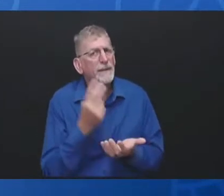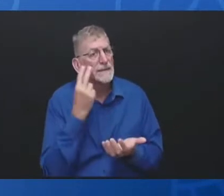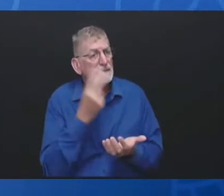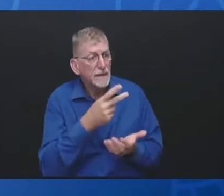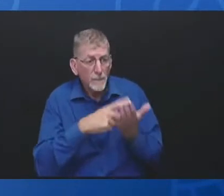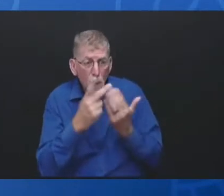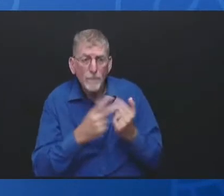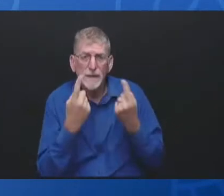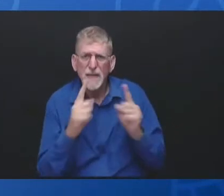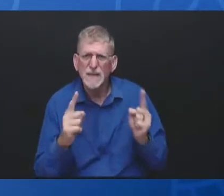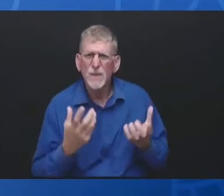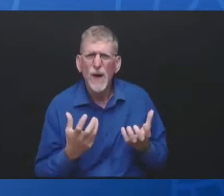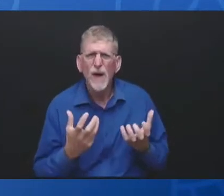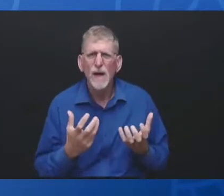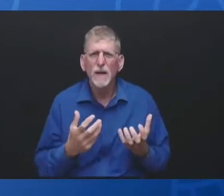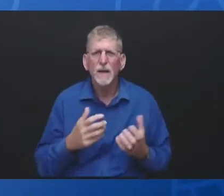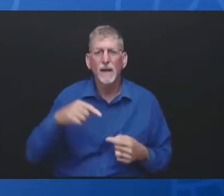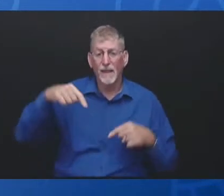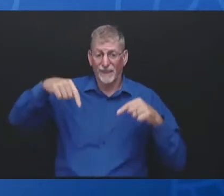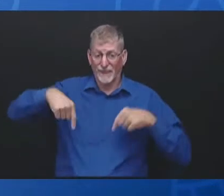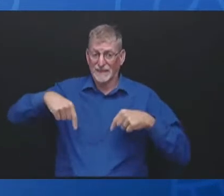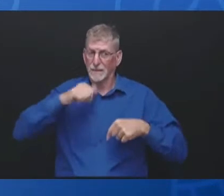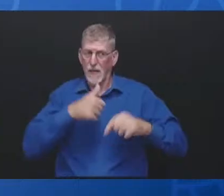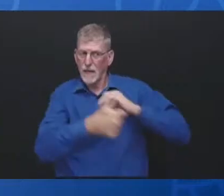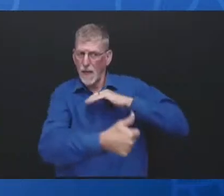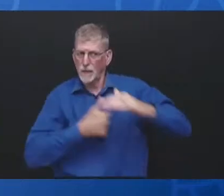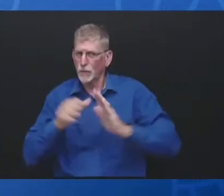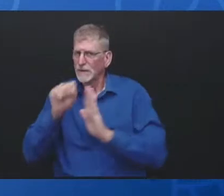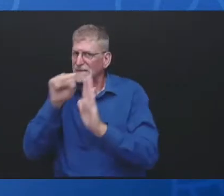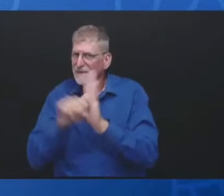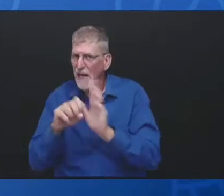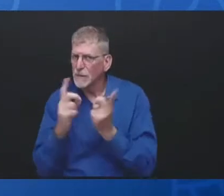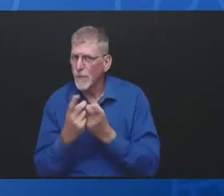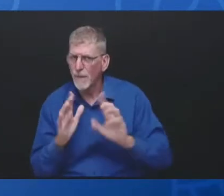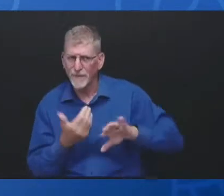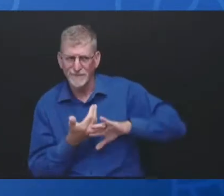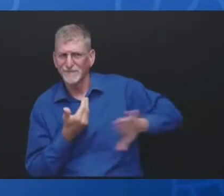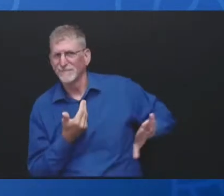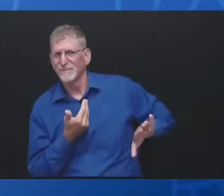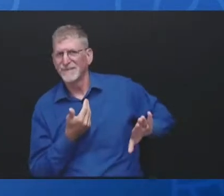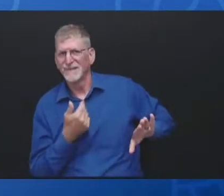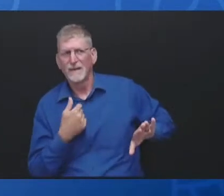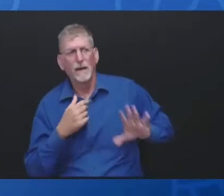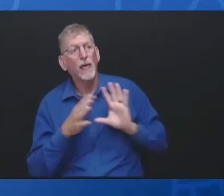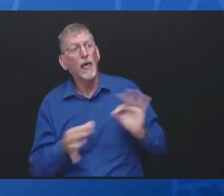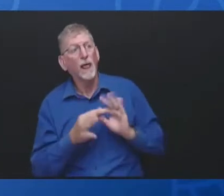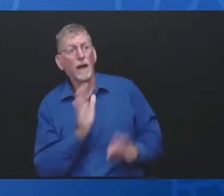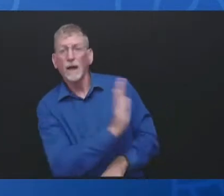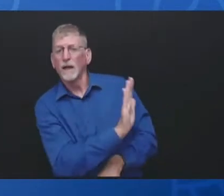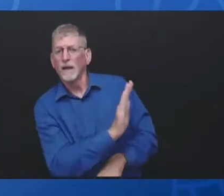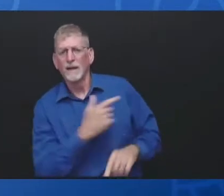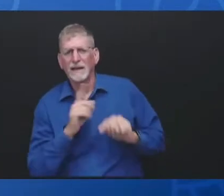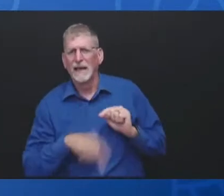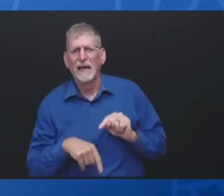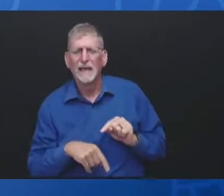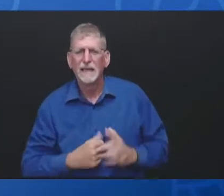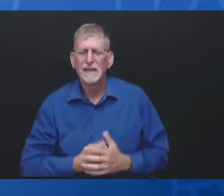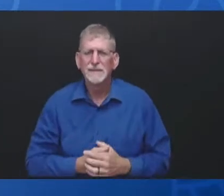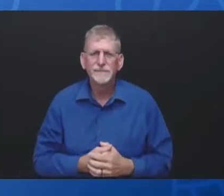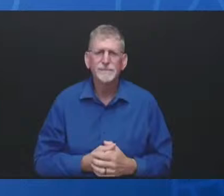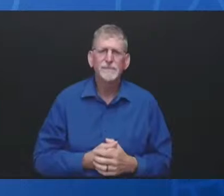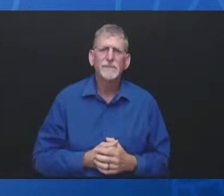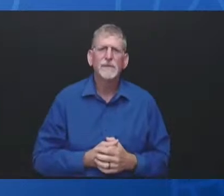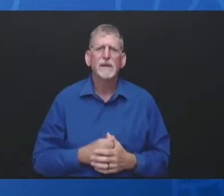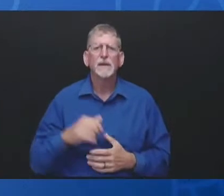State Department project or effort. So we're not in a position to make that declaration and even really